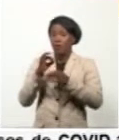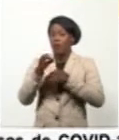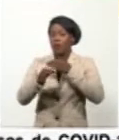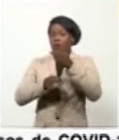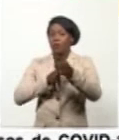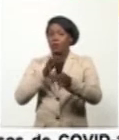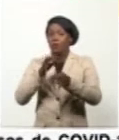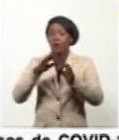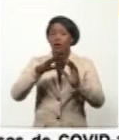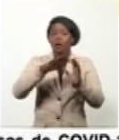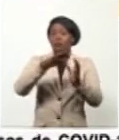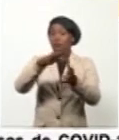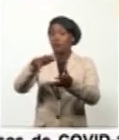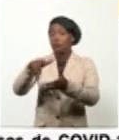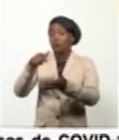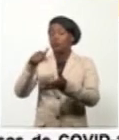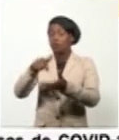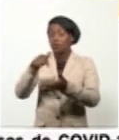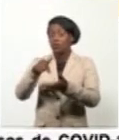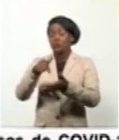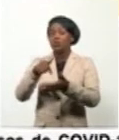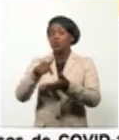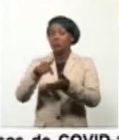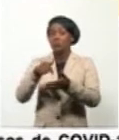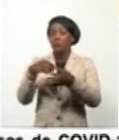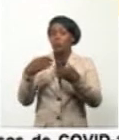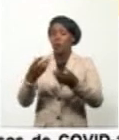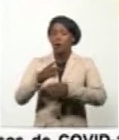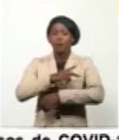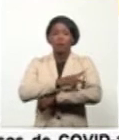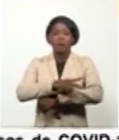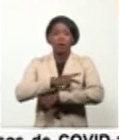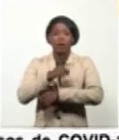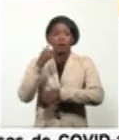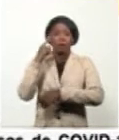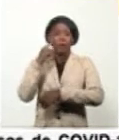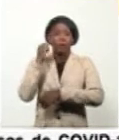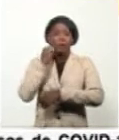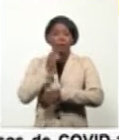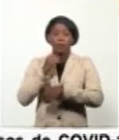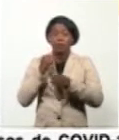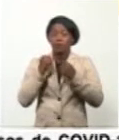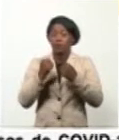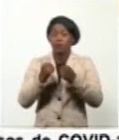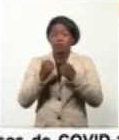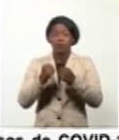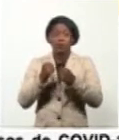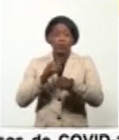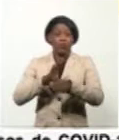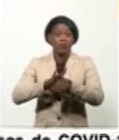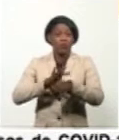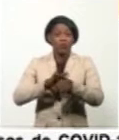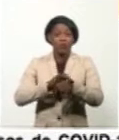there you see the striking thing in the world. The country that is most